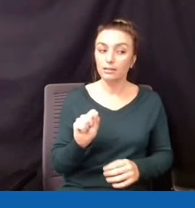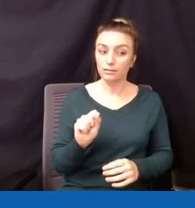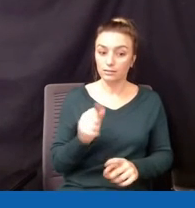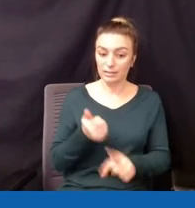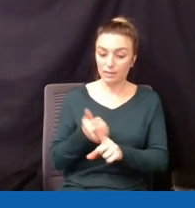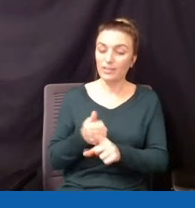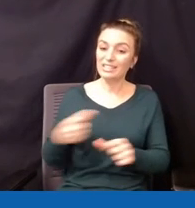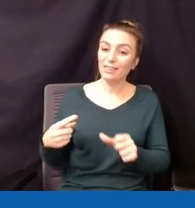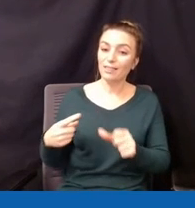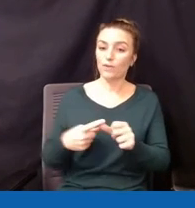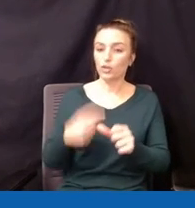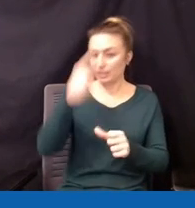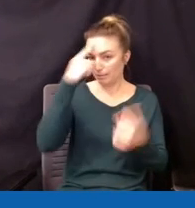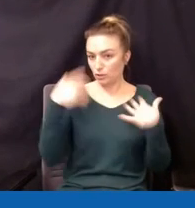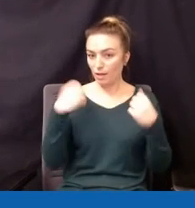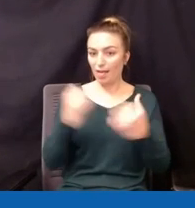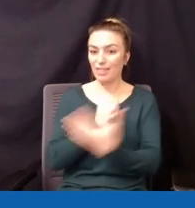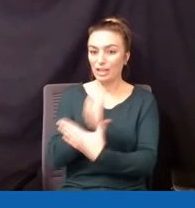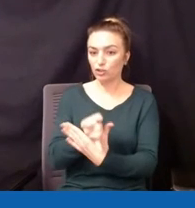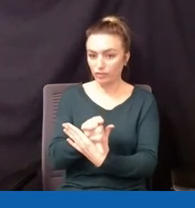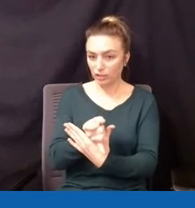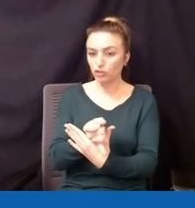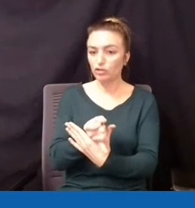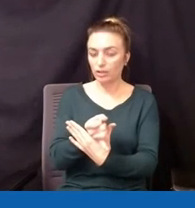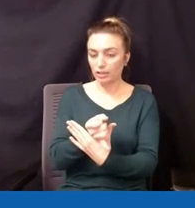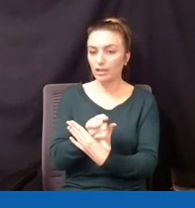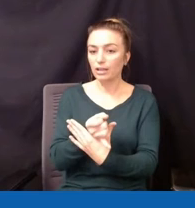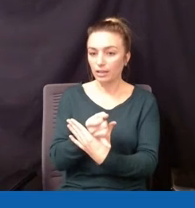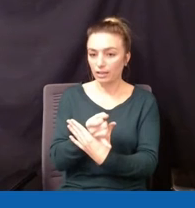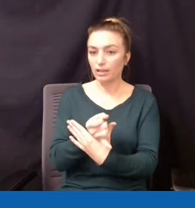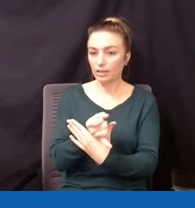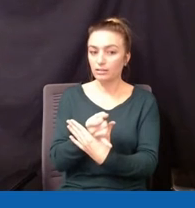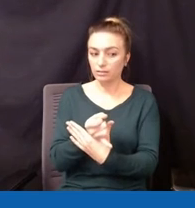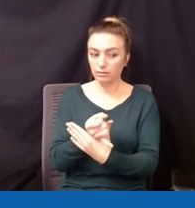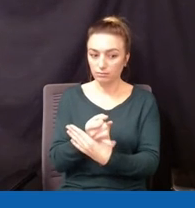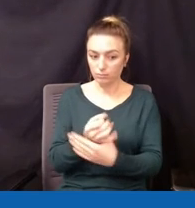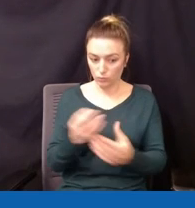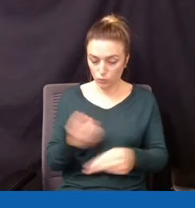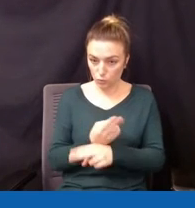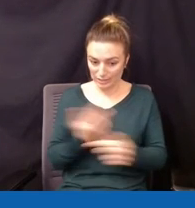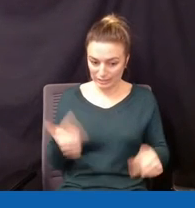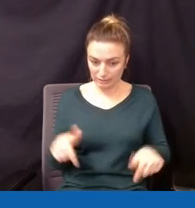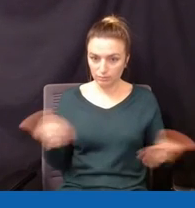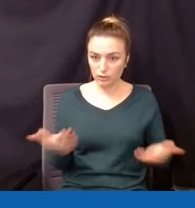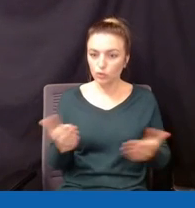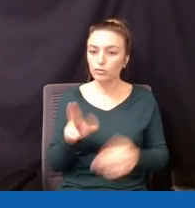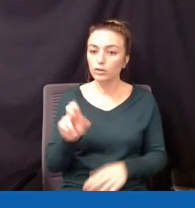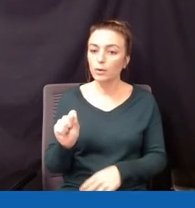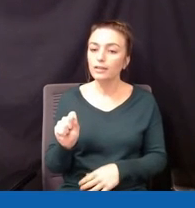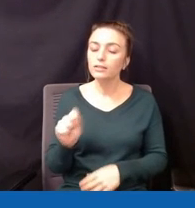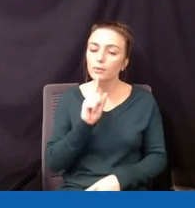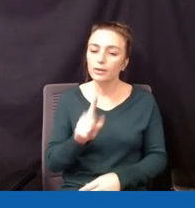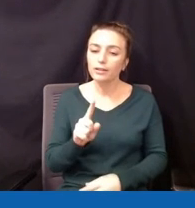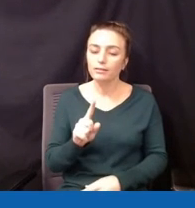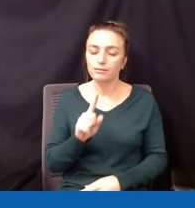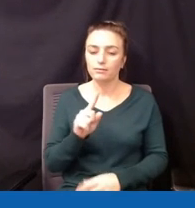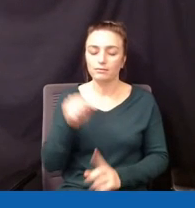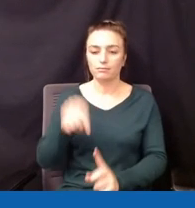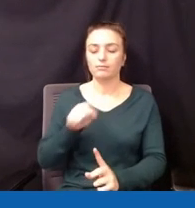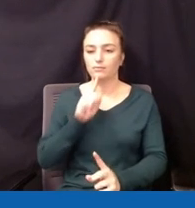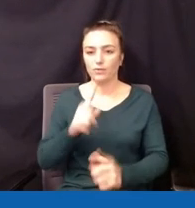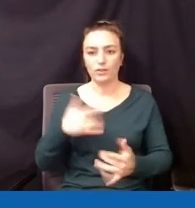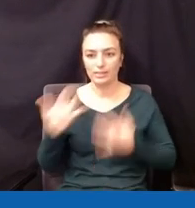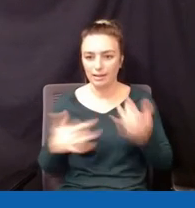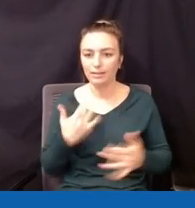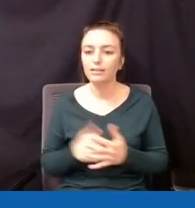developed in a low resource country being used here in the US. So to me, this is the most exciting thing. And I want to just end by saying